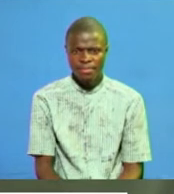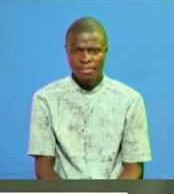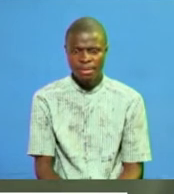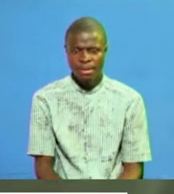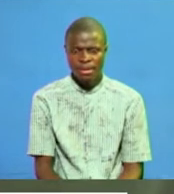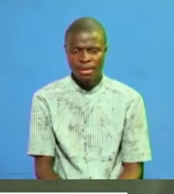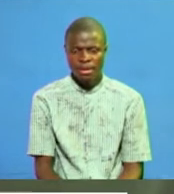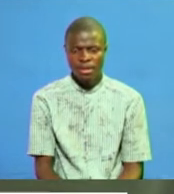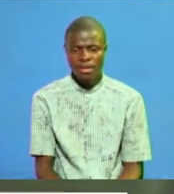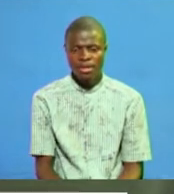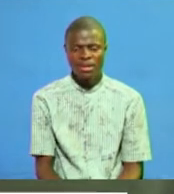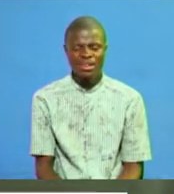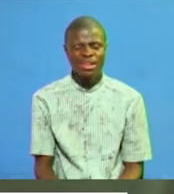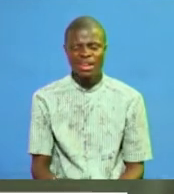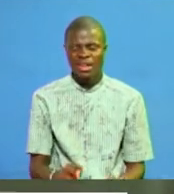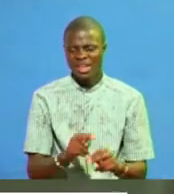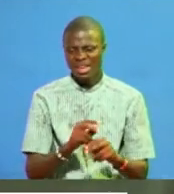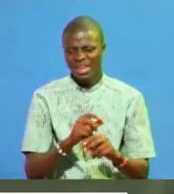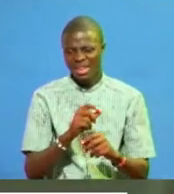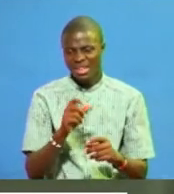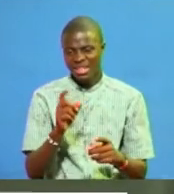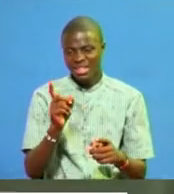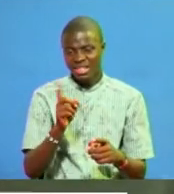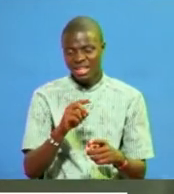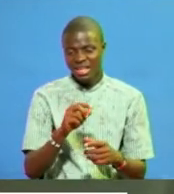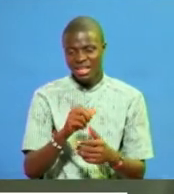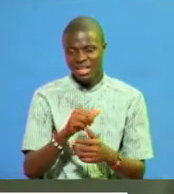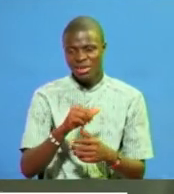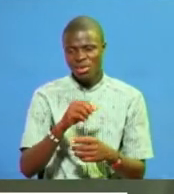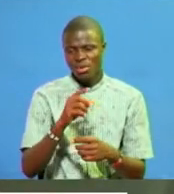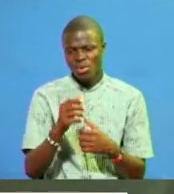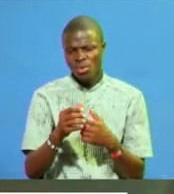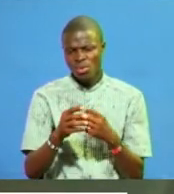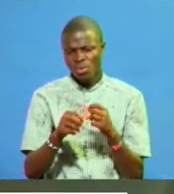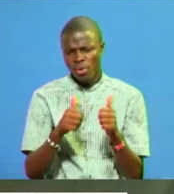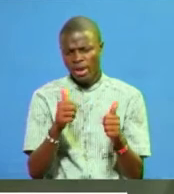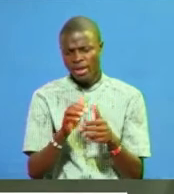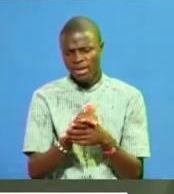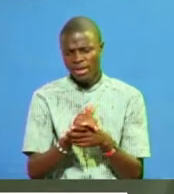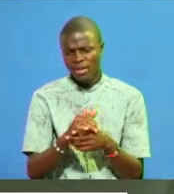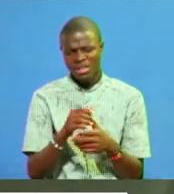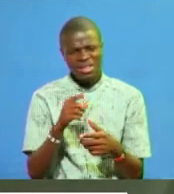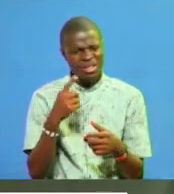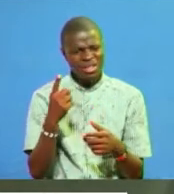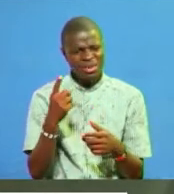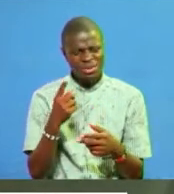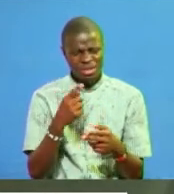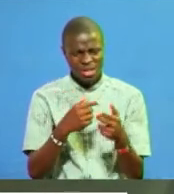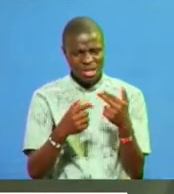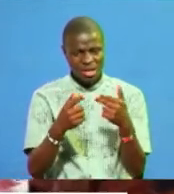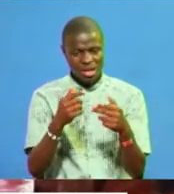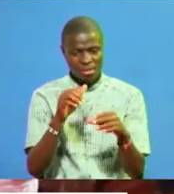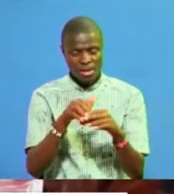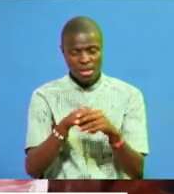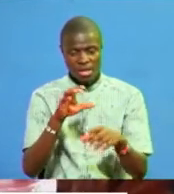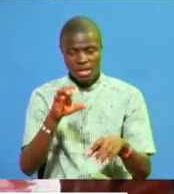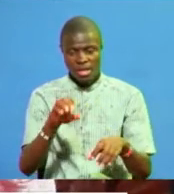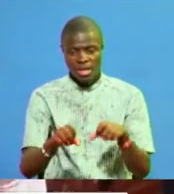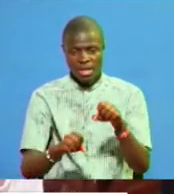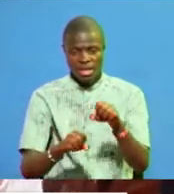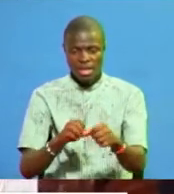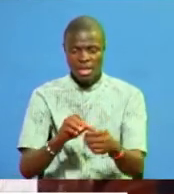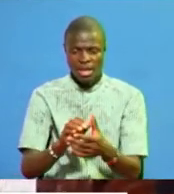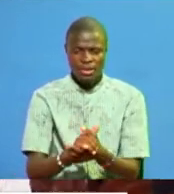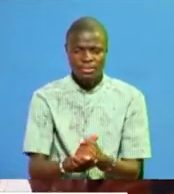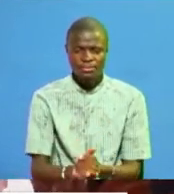tukiwa mahali popote, na wale wataweza kuja Nyayo Stadium wakuja Nyayo Stadium on Tuesday 14th. President Ruto